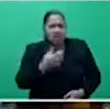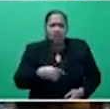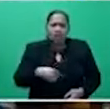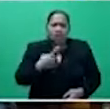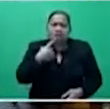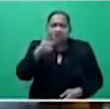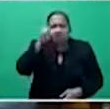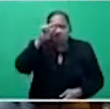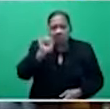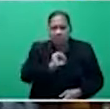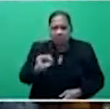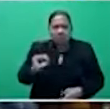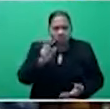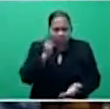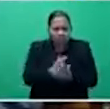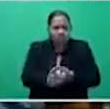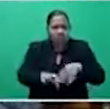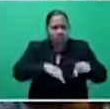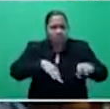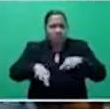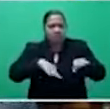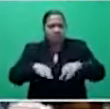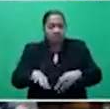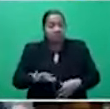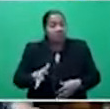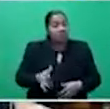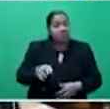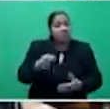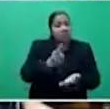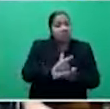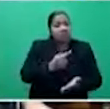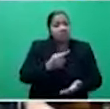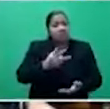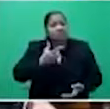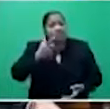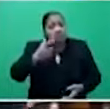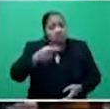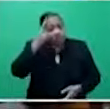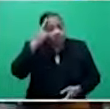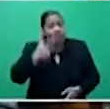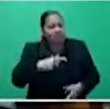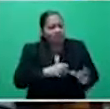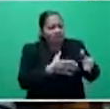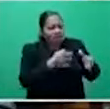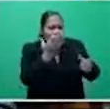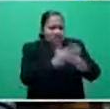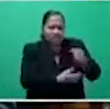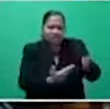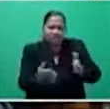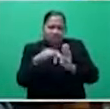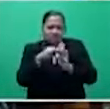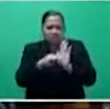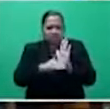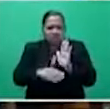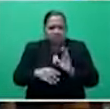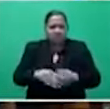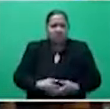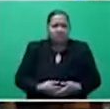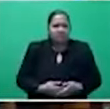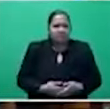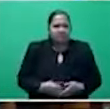plans, the real plans. And perhaps that is the reason none of the parties have released a manifesto, except I think Unity, which I think